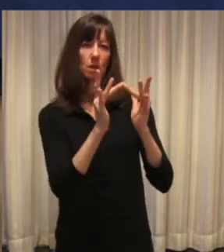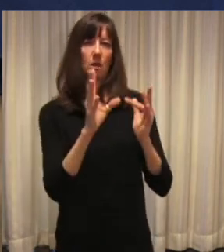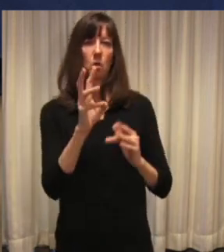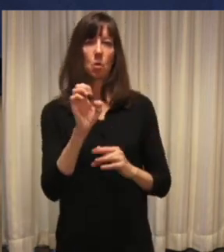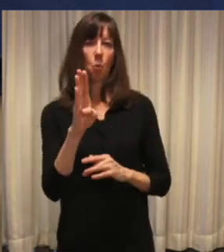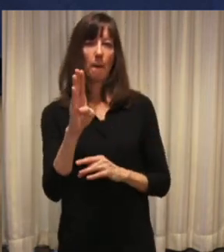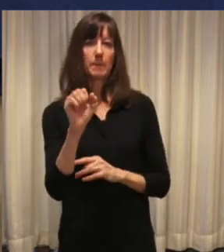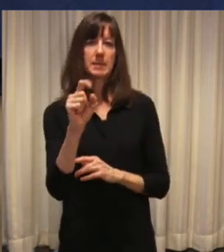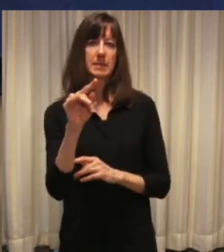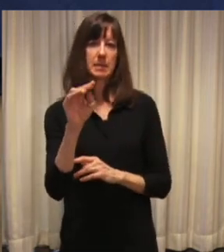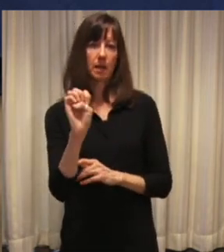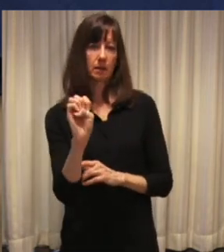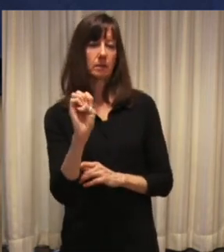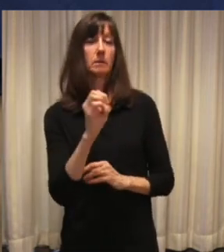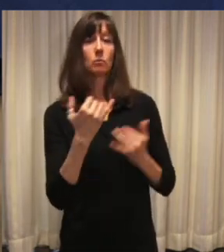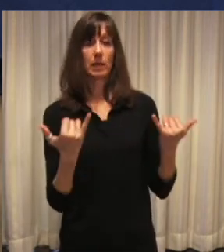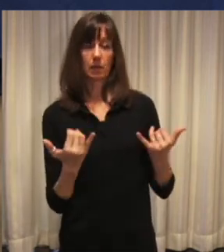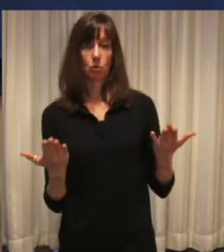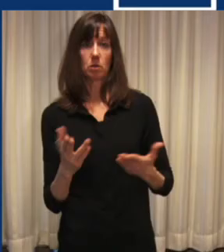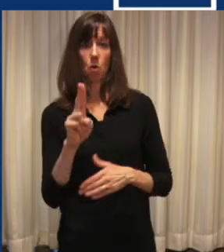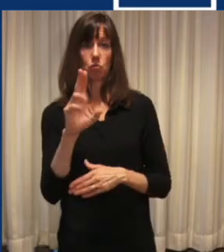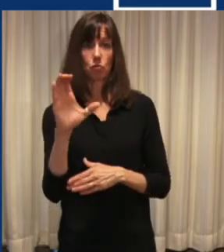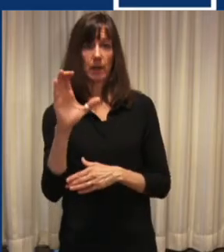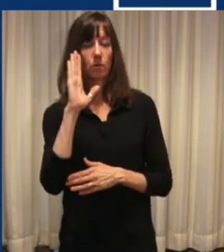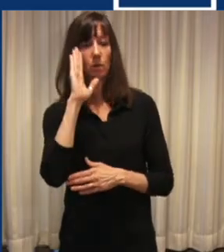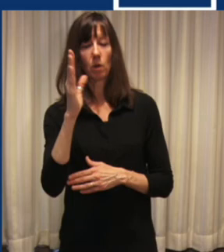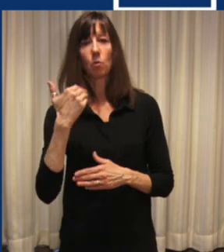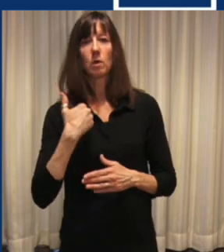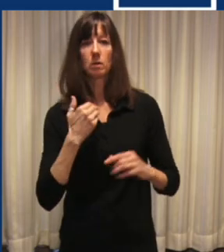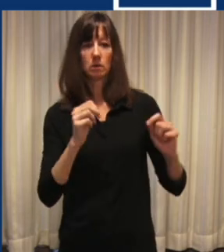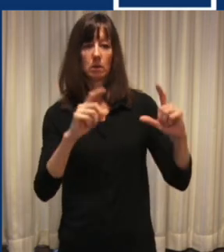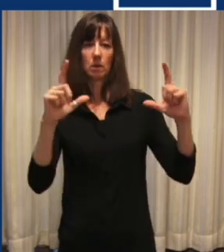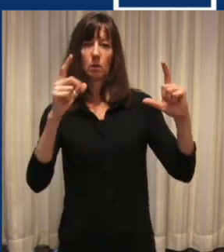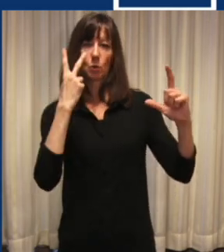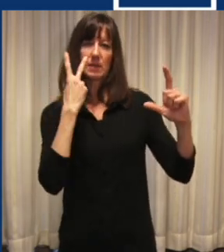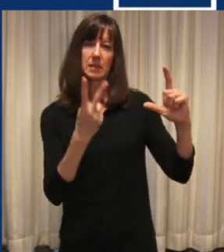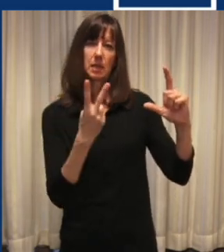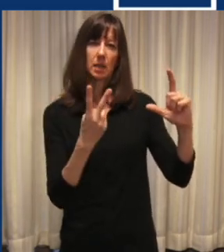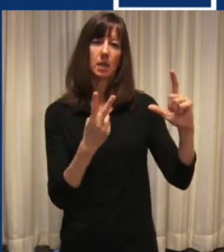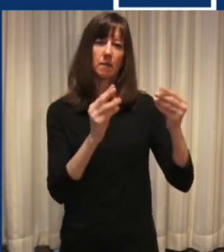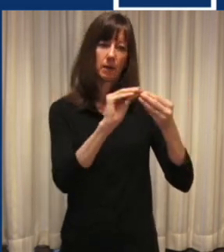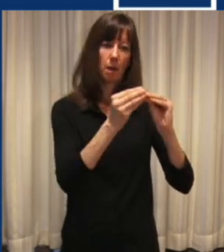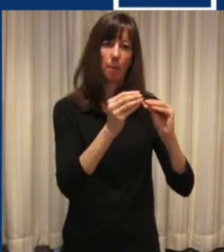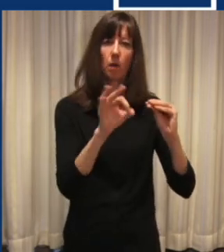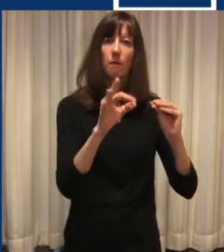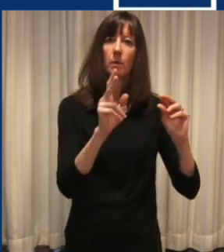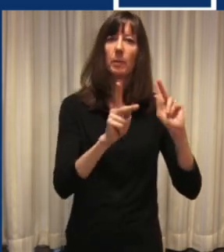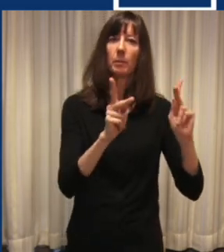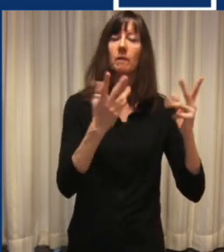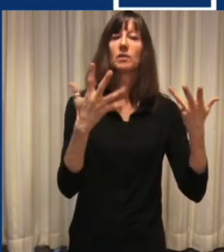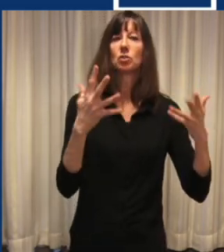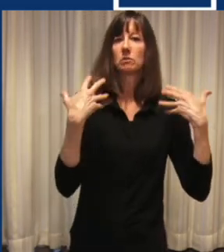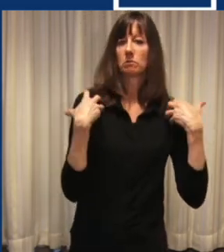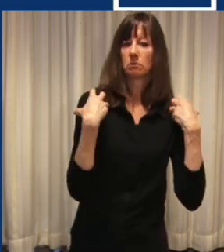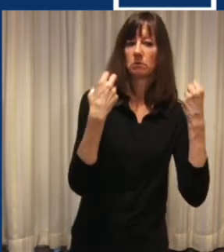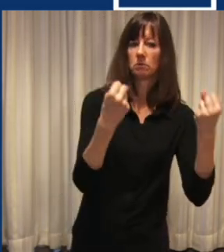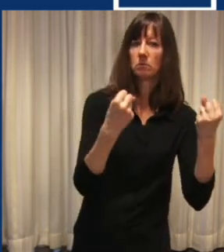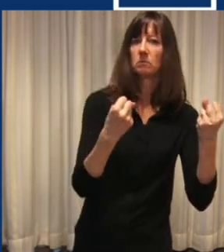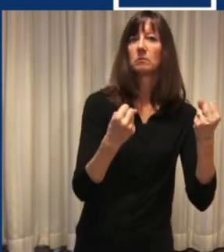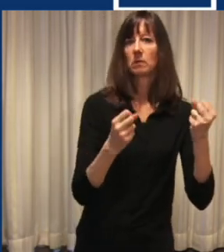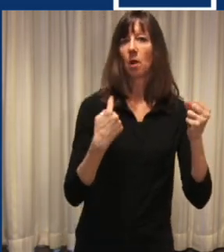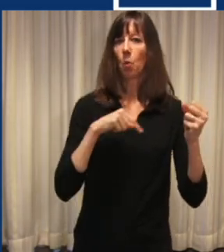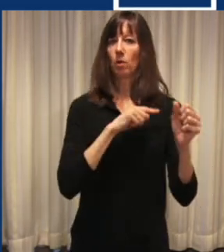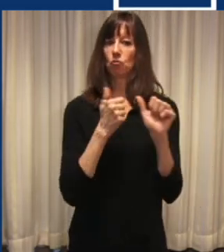UlsterCountyNY.gov/coronavirus. That will have, we're going to add the number of people who have recovered that we're tracking, so we can have a little bit of good news on there, which will be